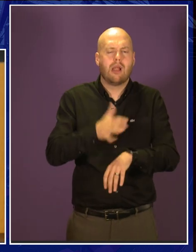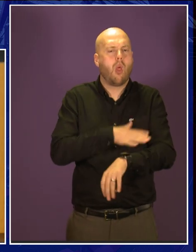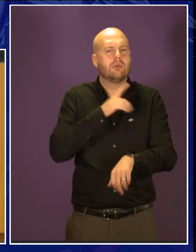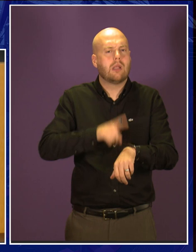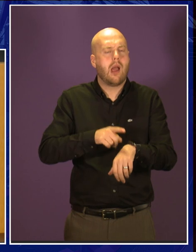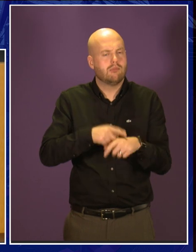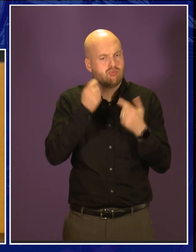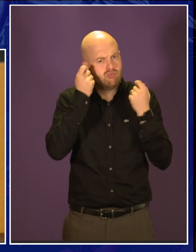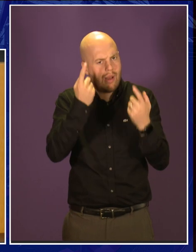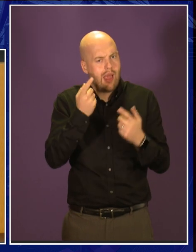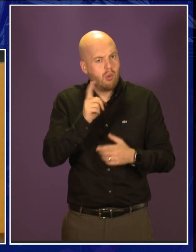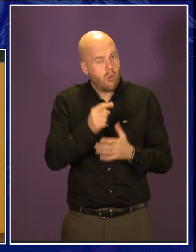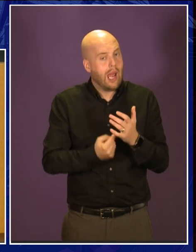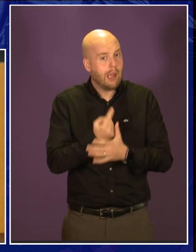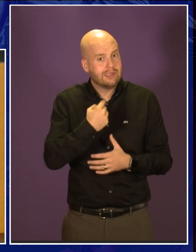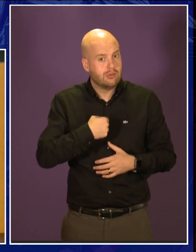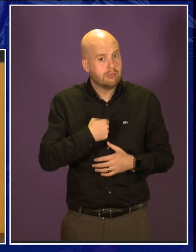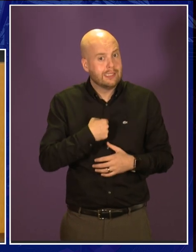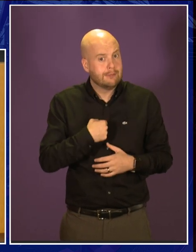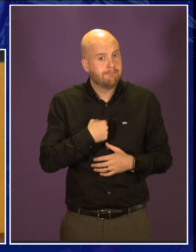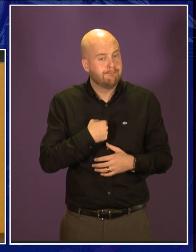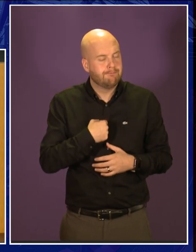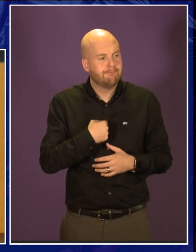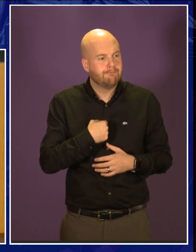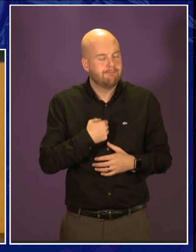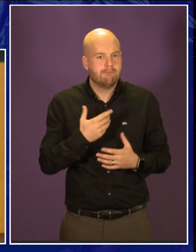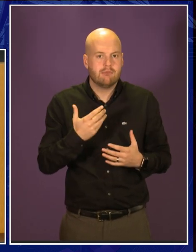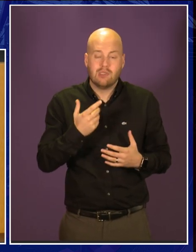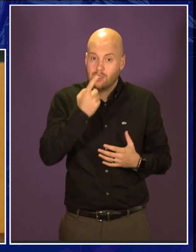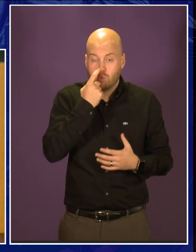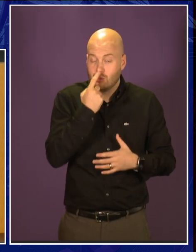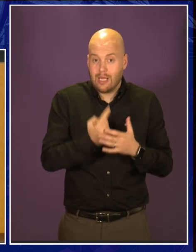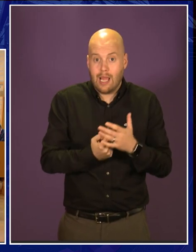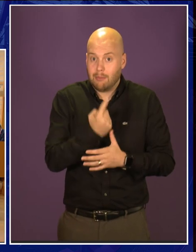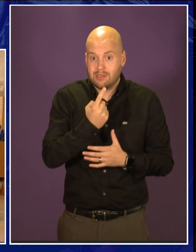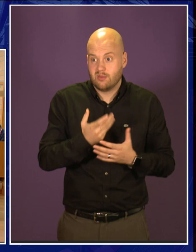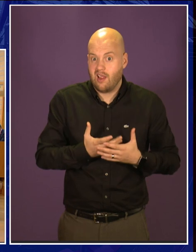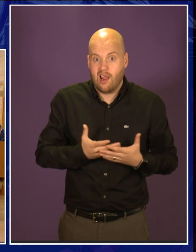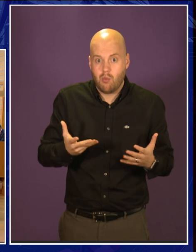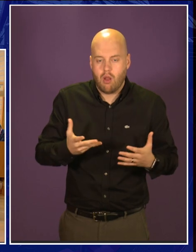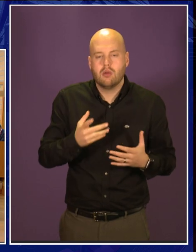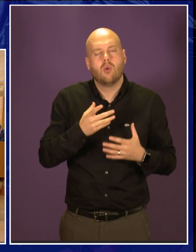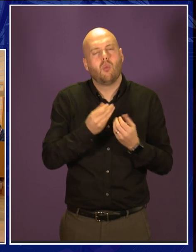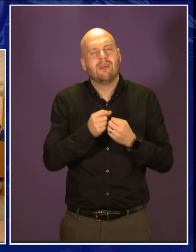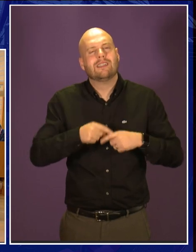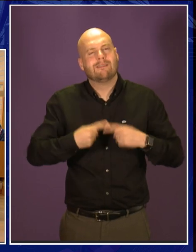moment. Because what was happening, it's like, it could happen to everyone, but in different